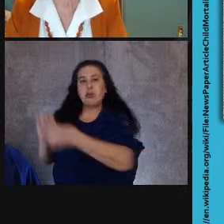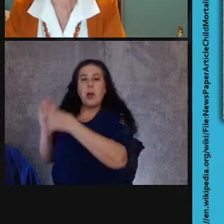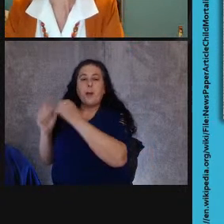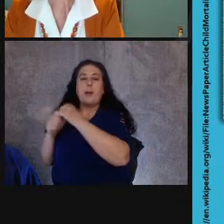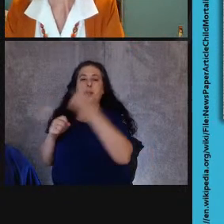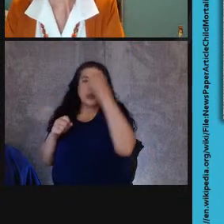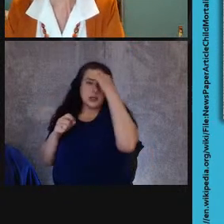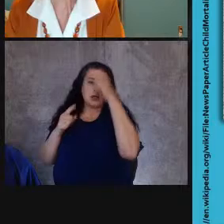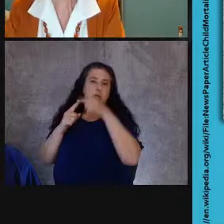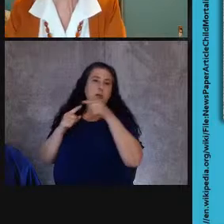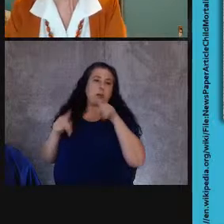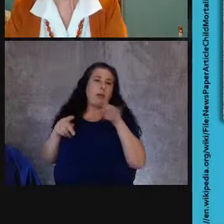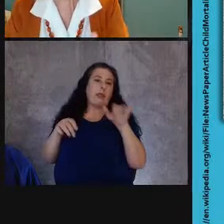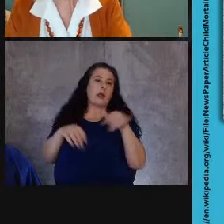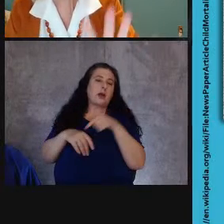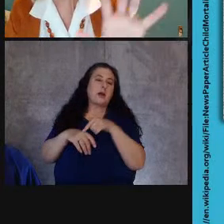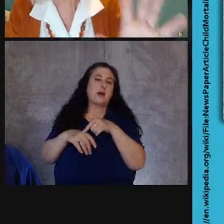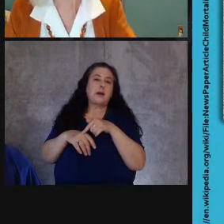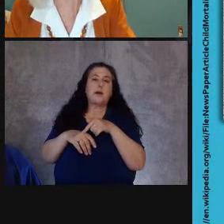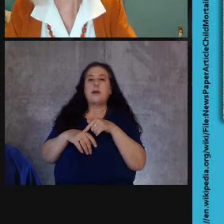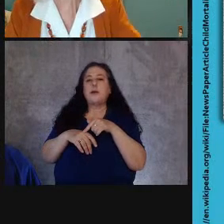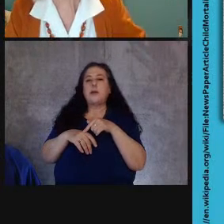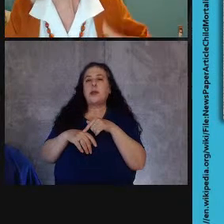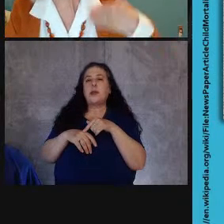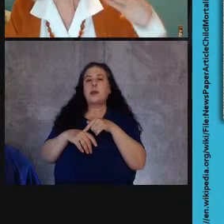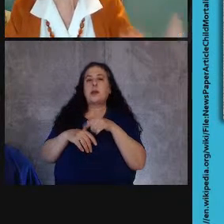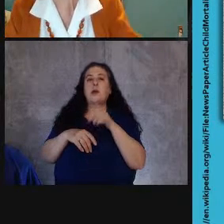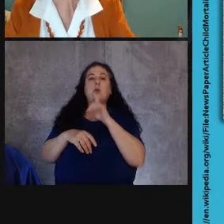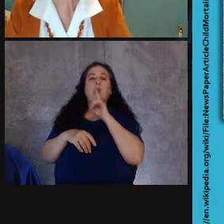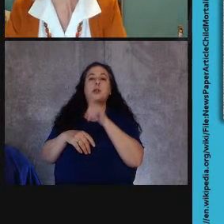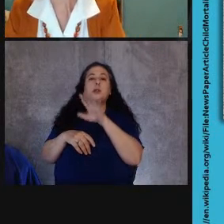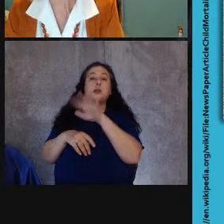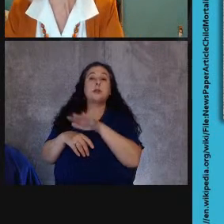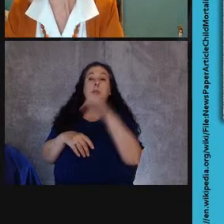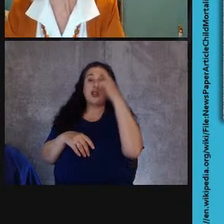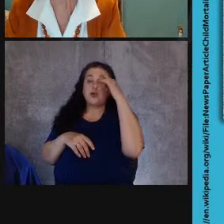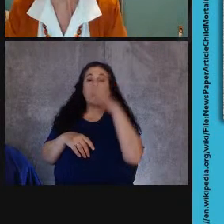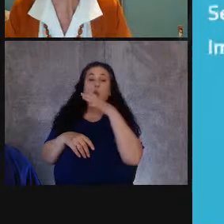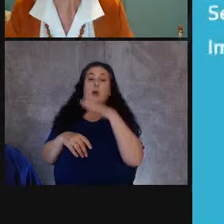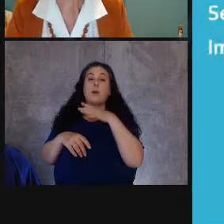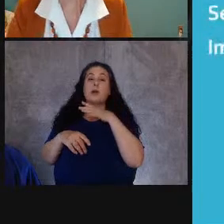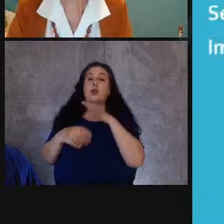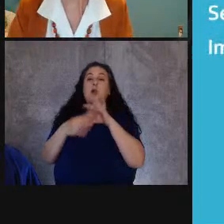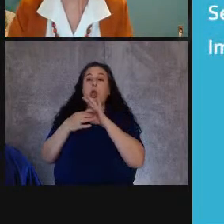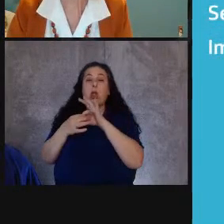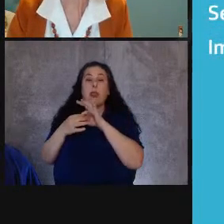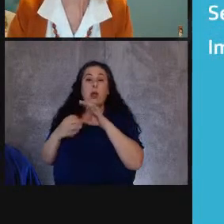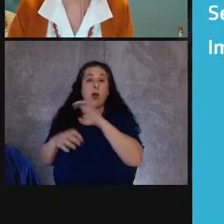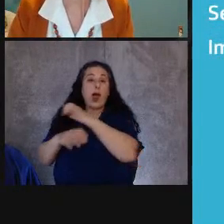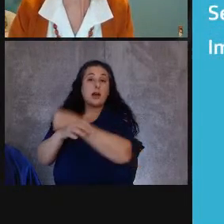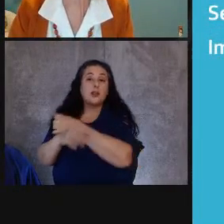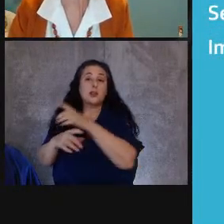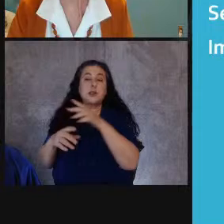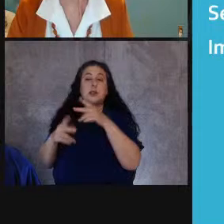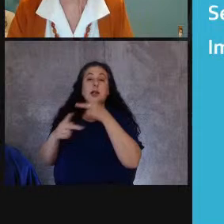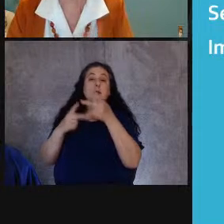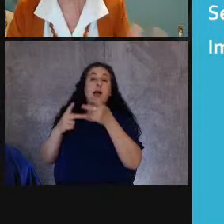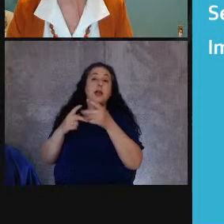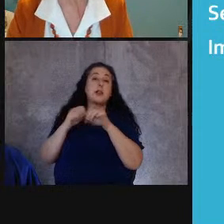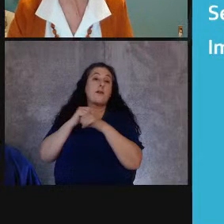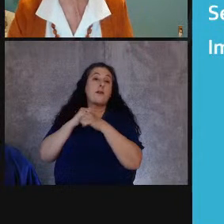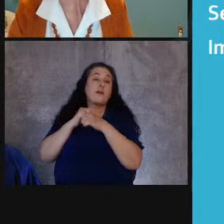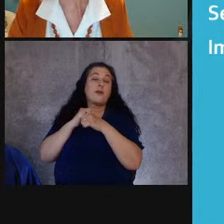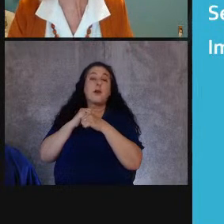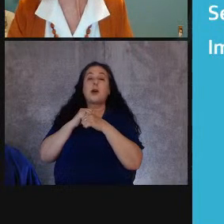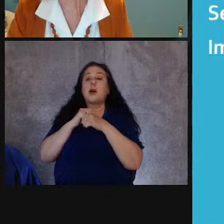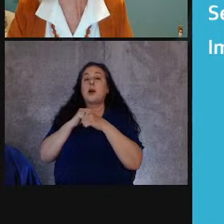to people. And so there was just this space for women to devote their energies to these kinds of campaigns. And